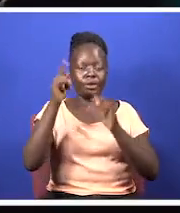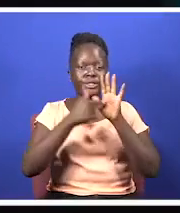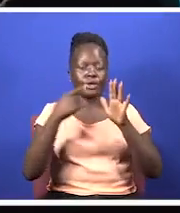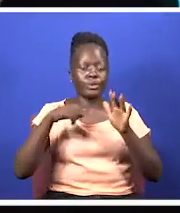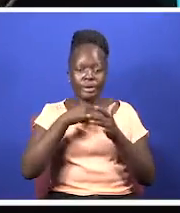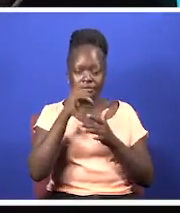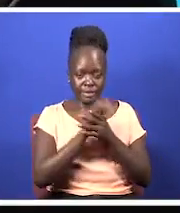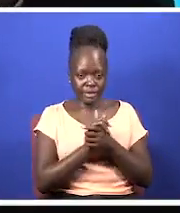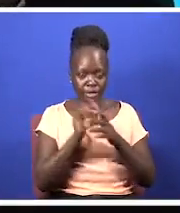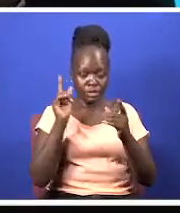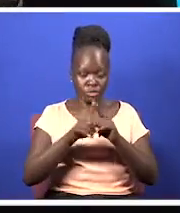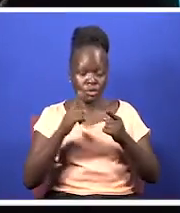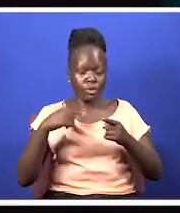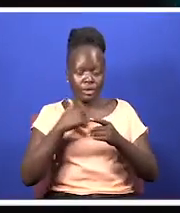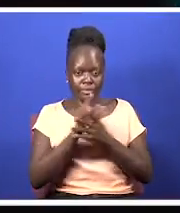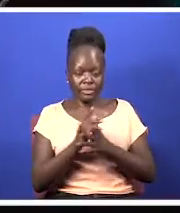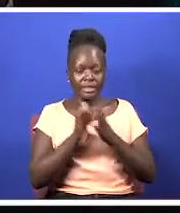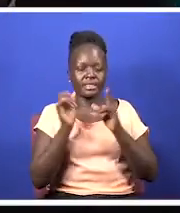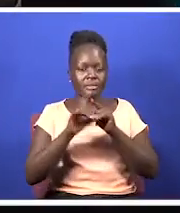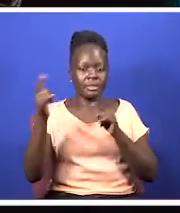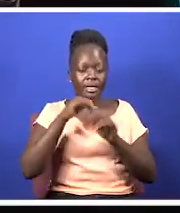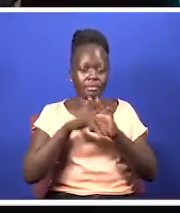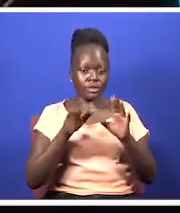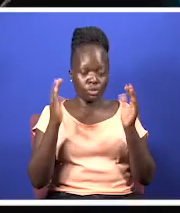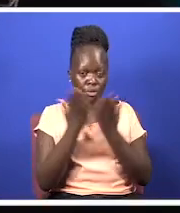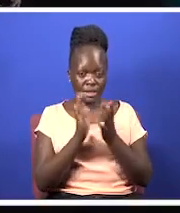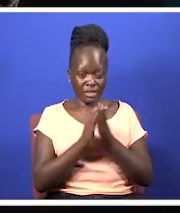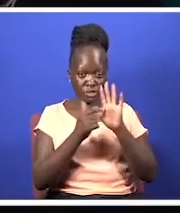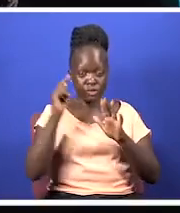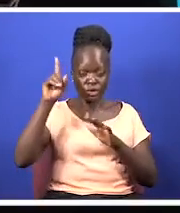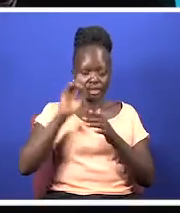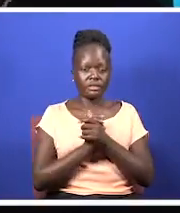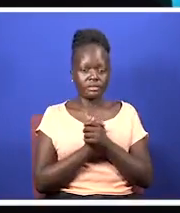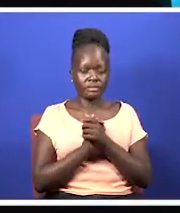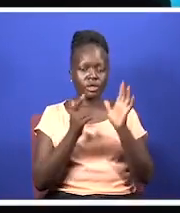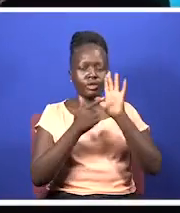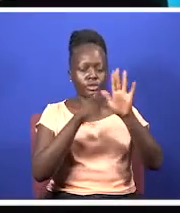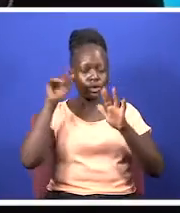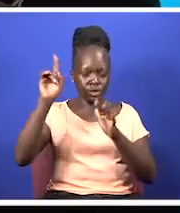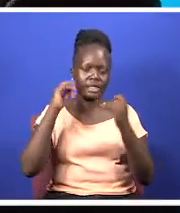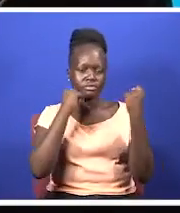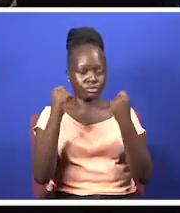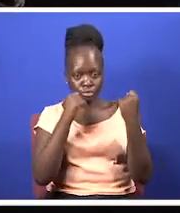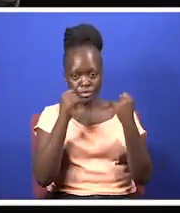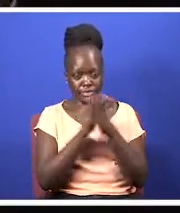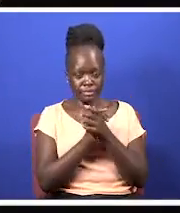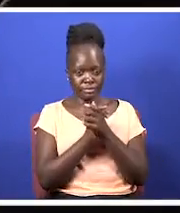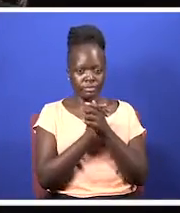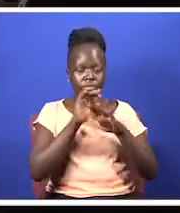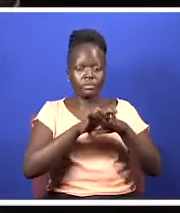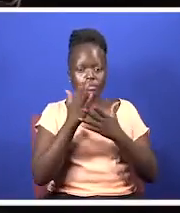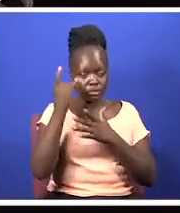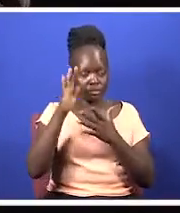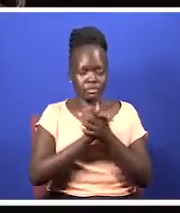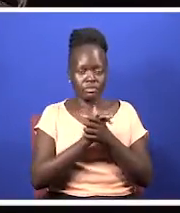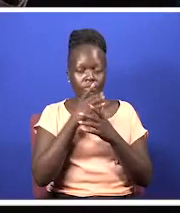shown towards mankind, in that you came into the world to reveal yourself. Show yourself mighty Hallelujah. And strong on behalf